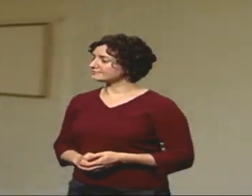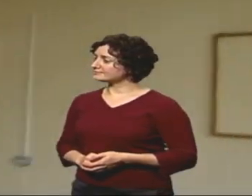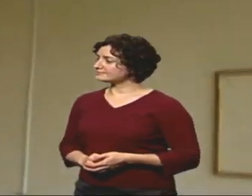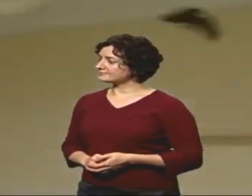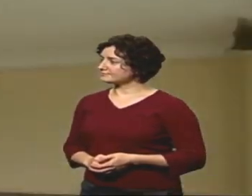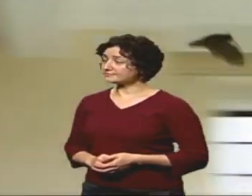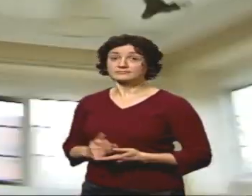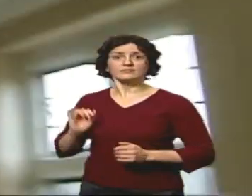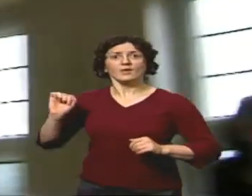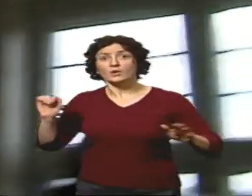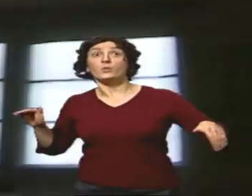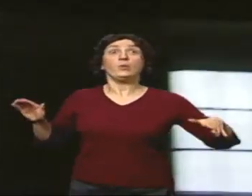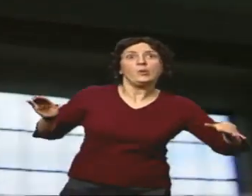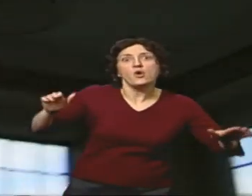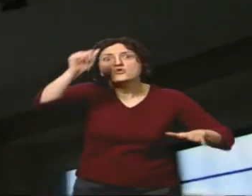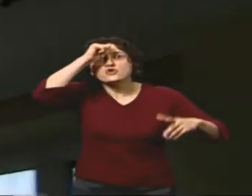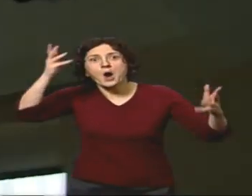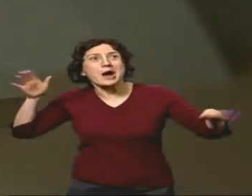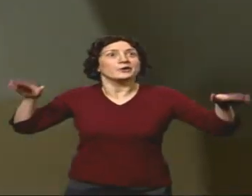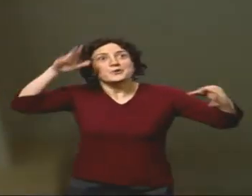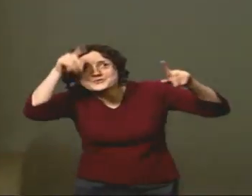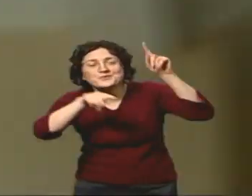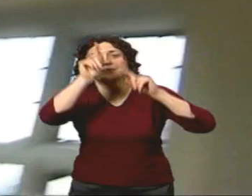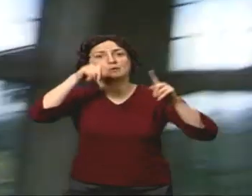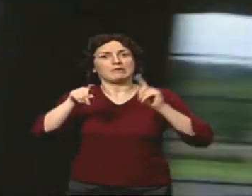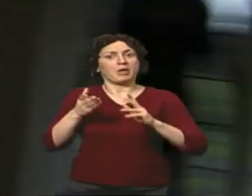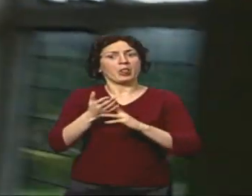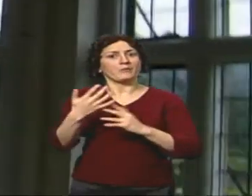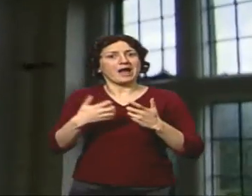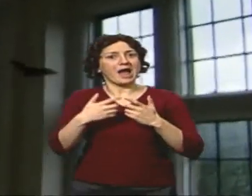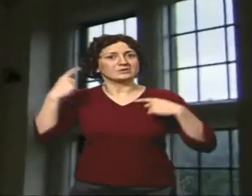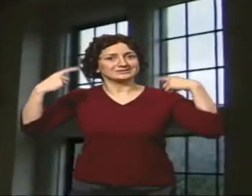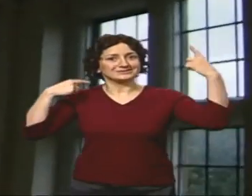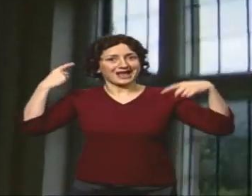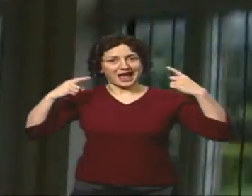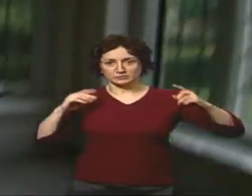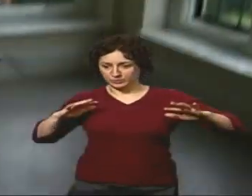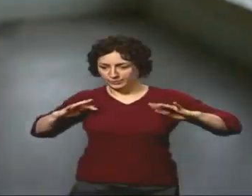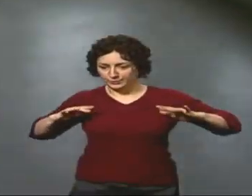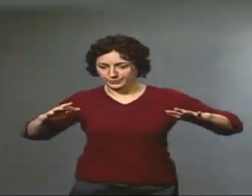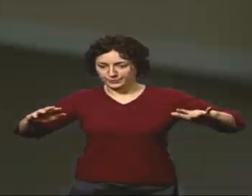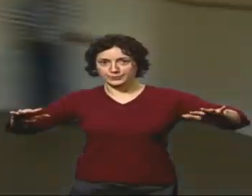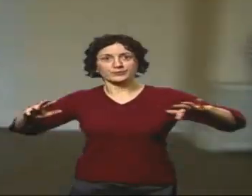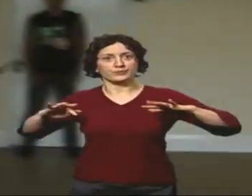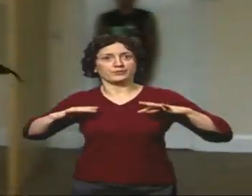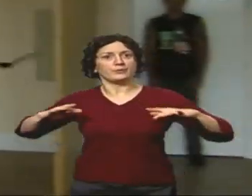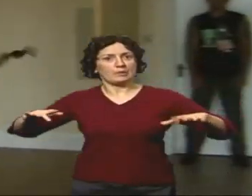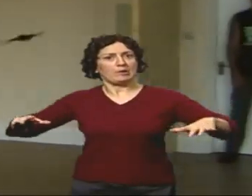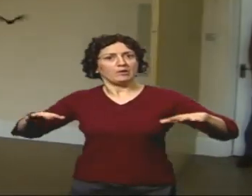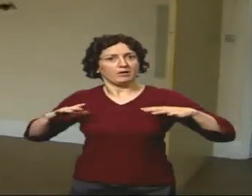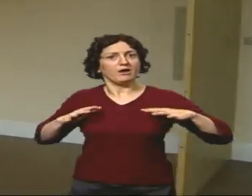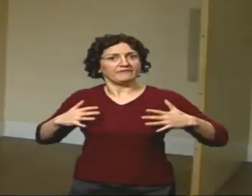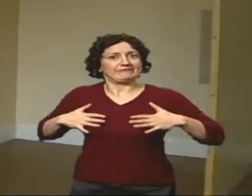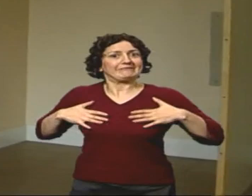When flying, bats use a method of echolocation to stop them bumping into things. They transmit and receive back sound waves at